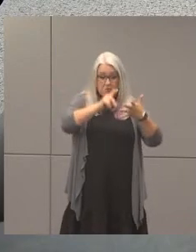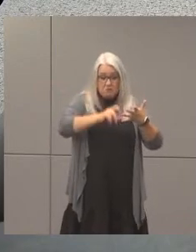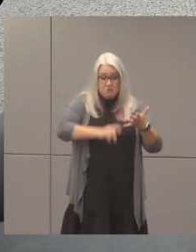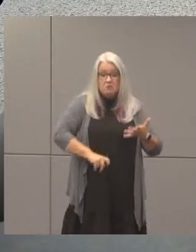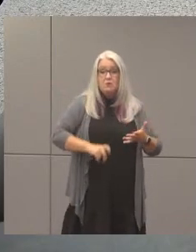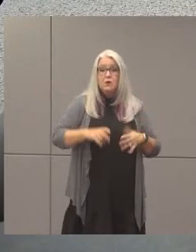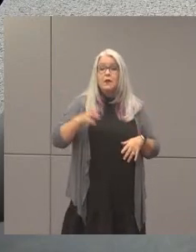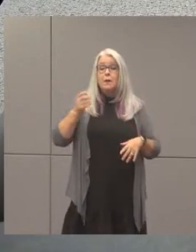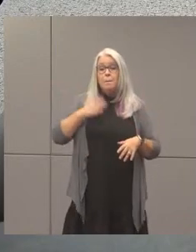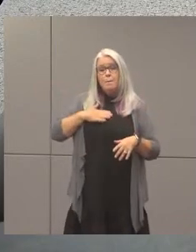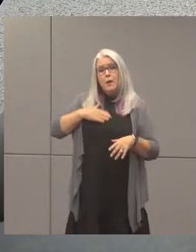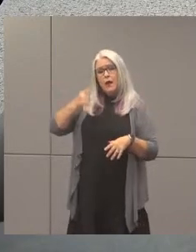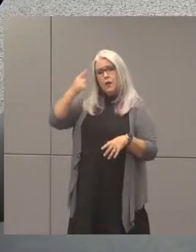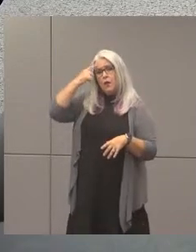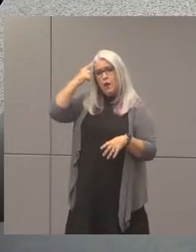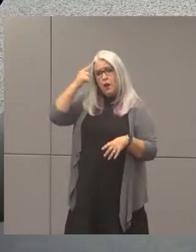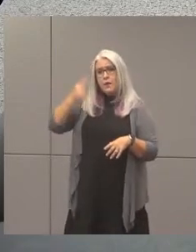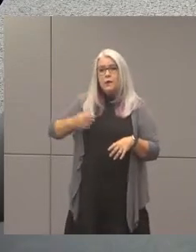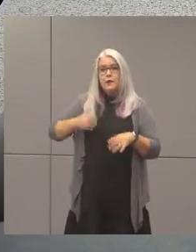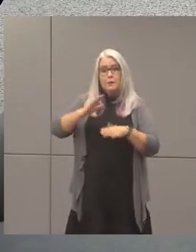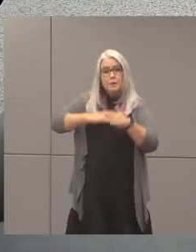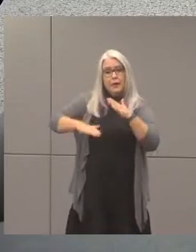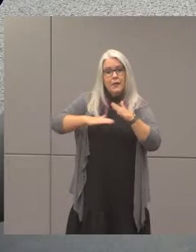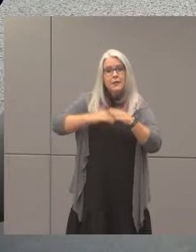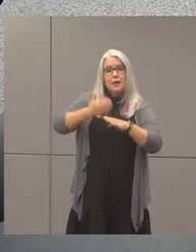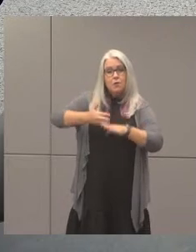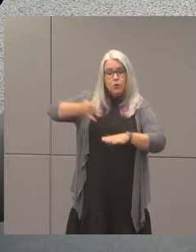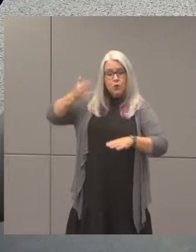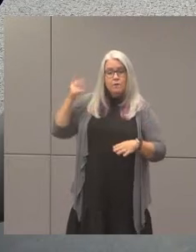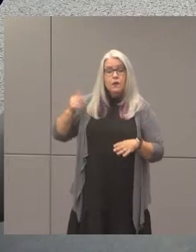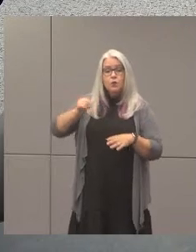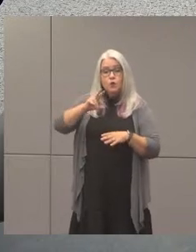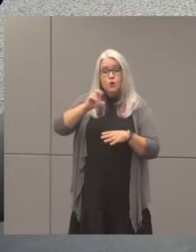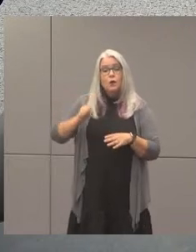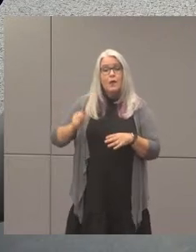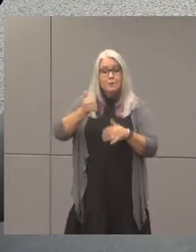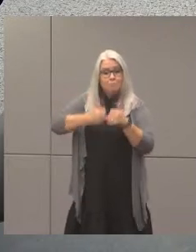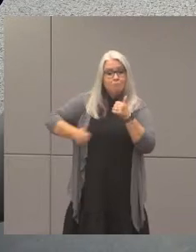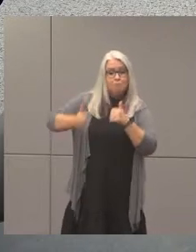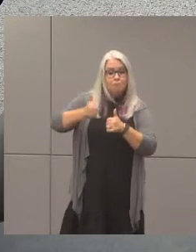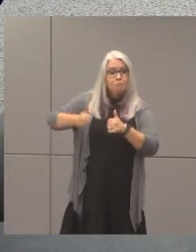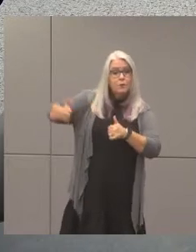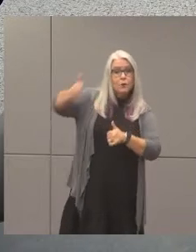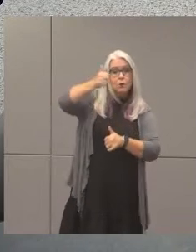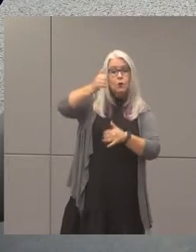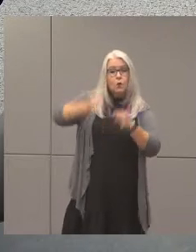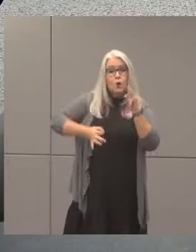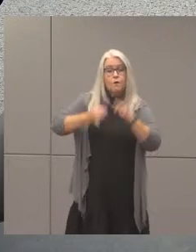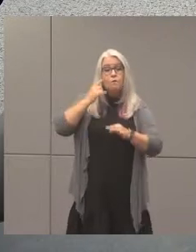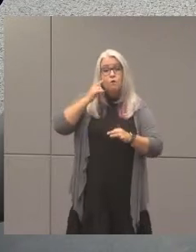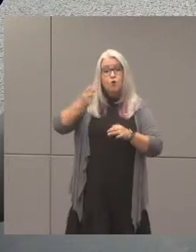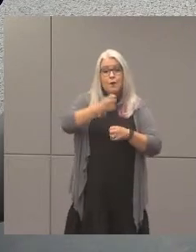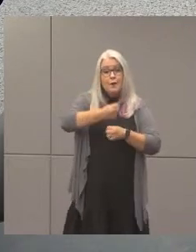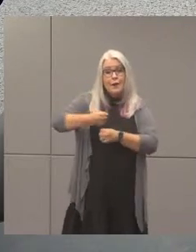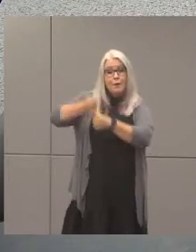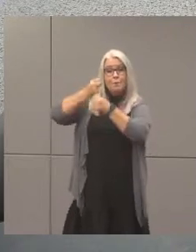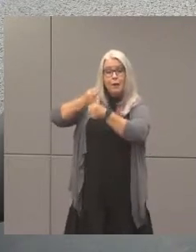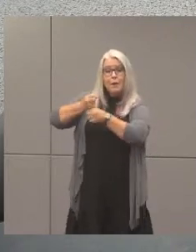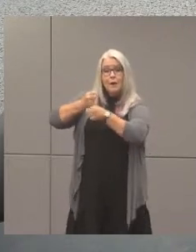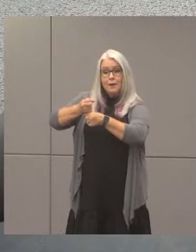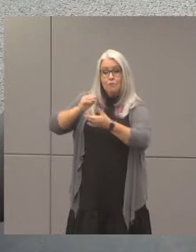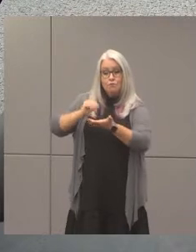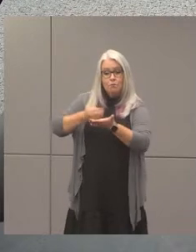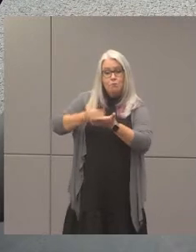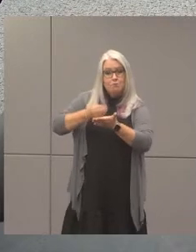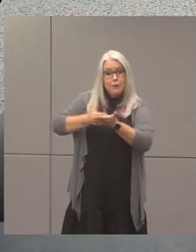My thinking is based on previous U.S. Supreme Court decisions on the regulation of campaign contributions, which have